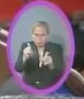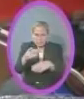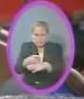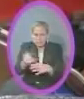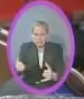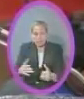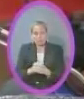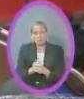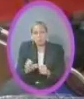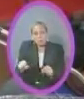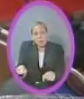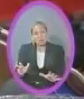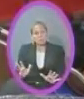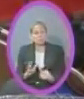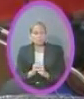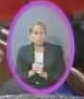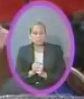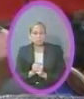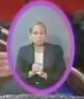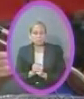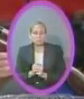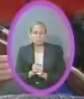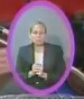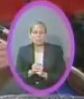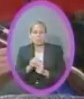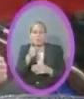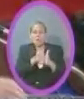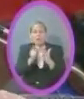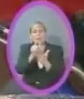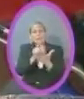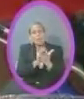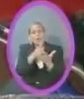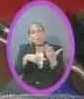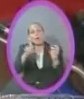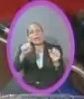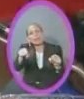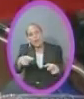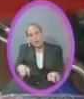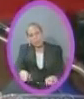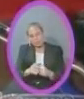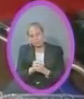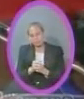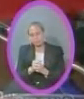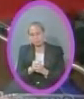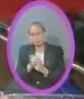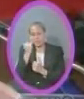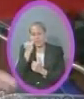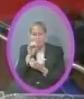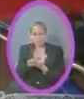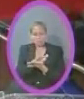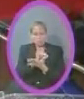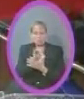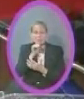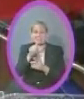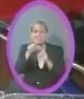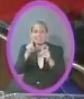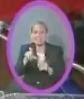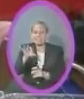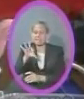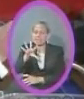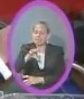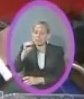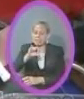You certainly can do that. Let me tell you under the law what could happen. If a school does not test 95%